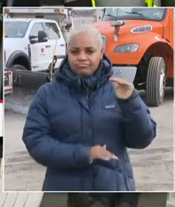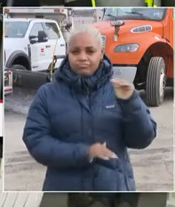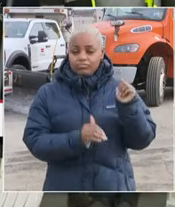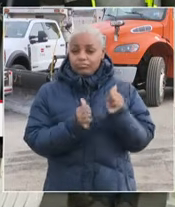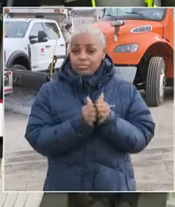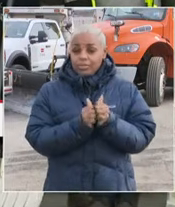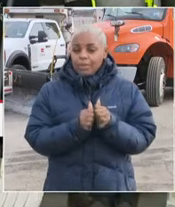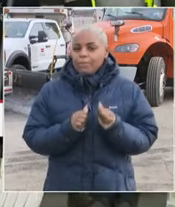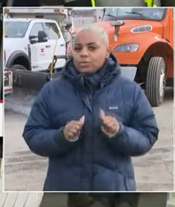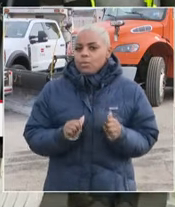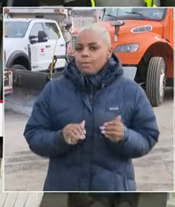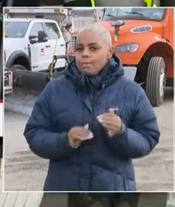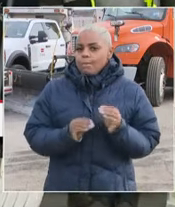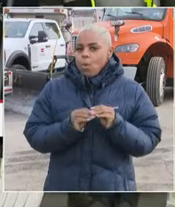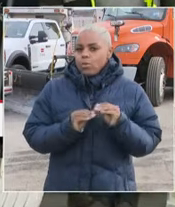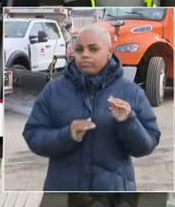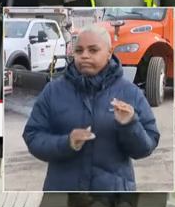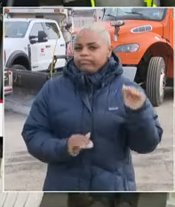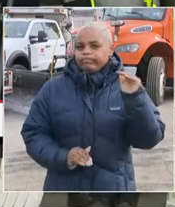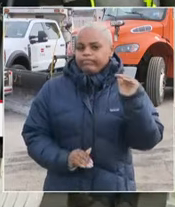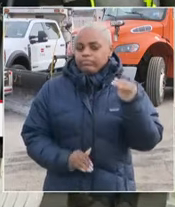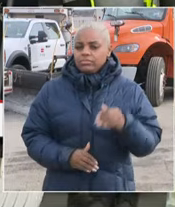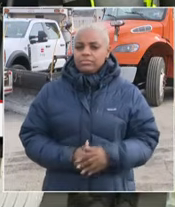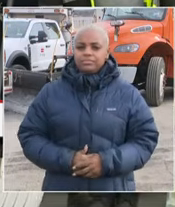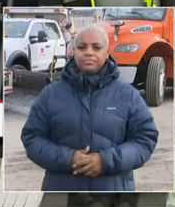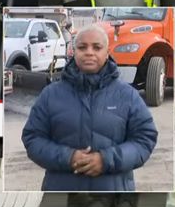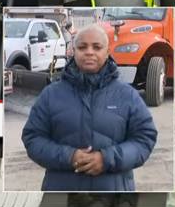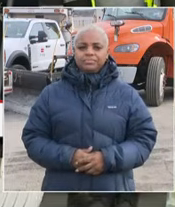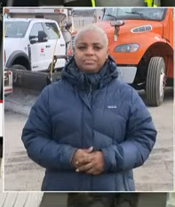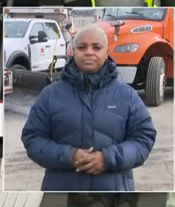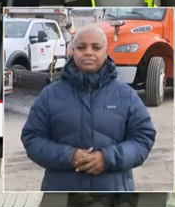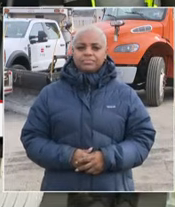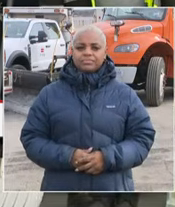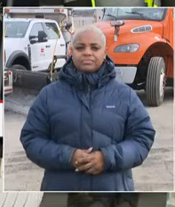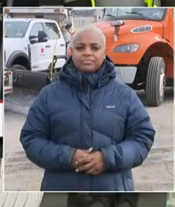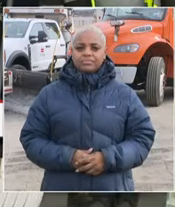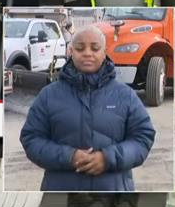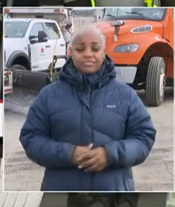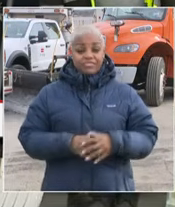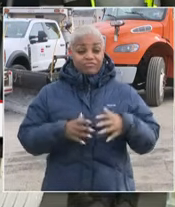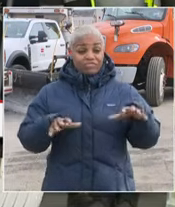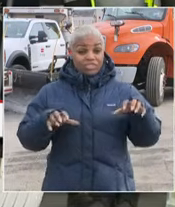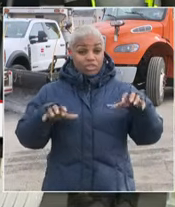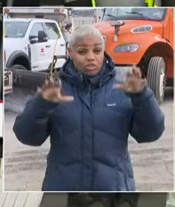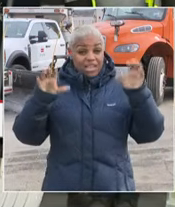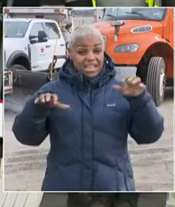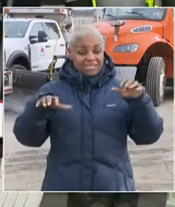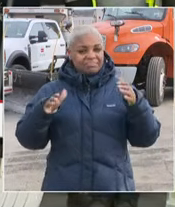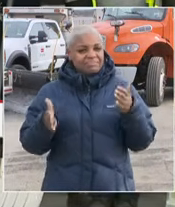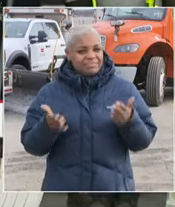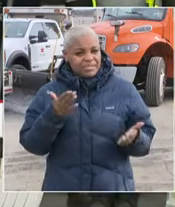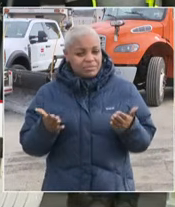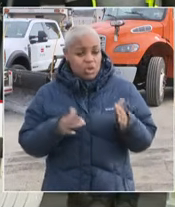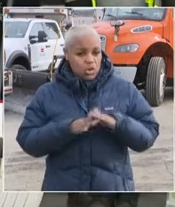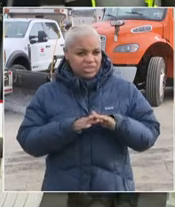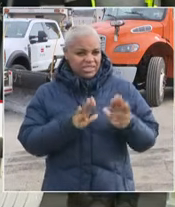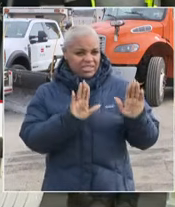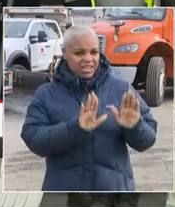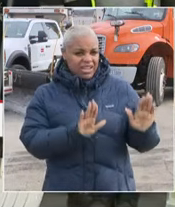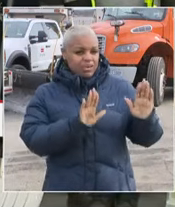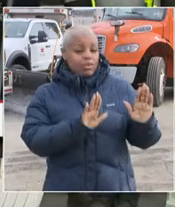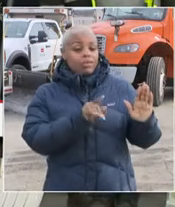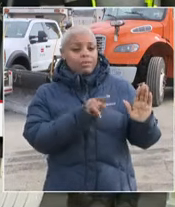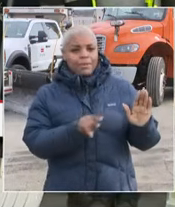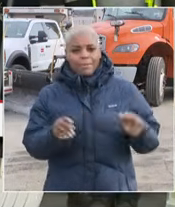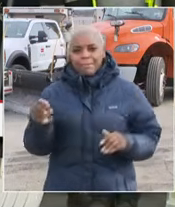more. There is a possibility of freezing rain overnight Sunday into Monday, which